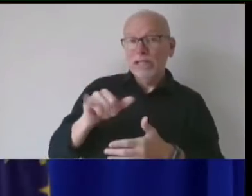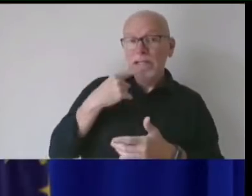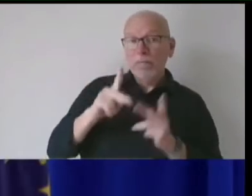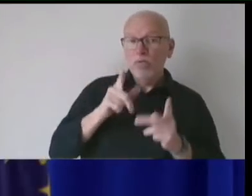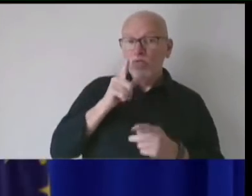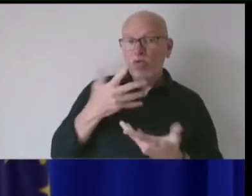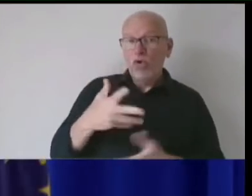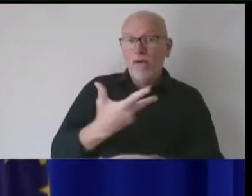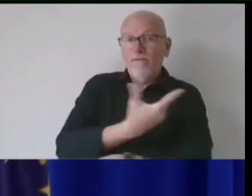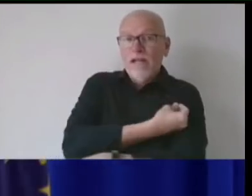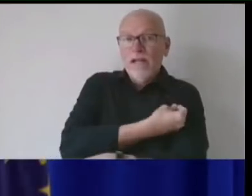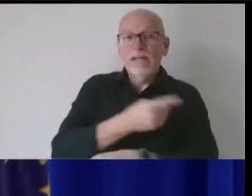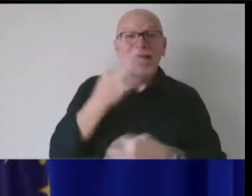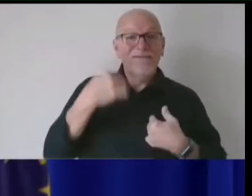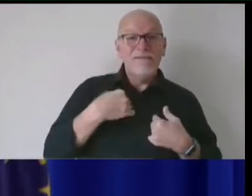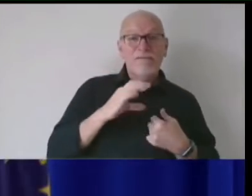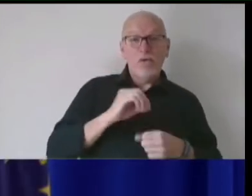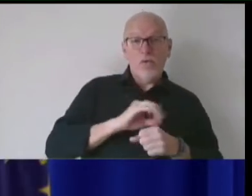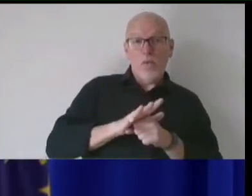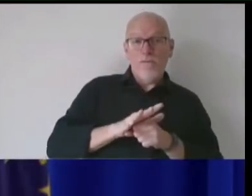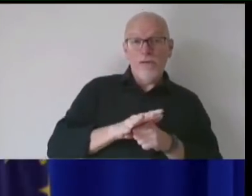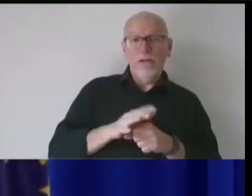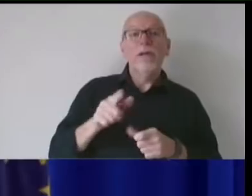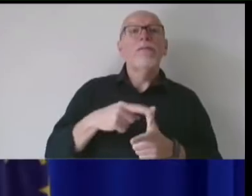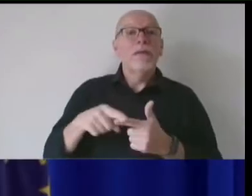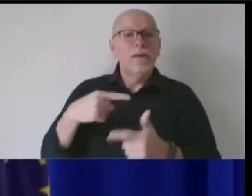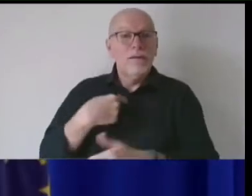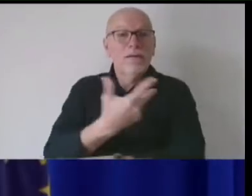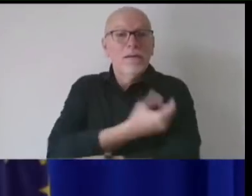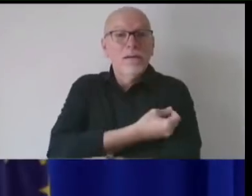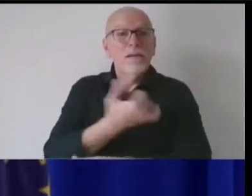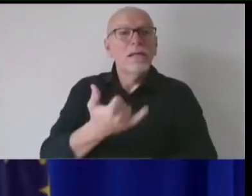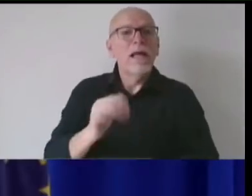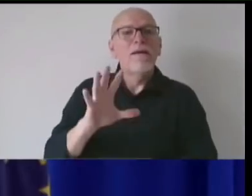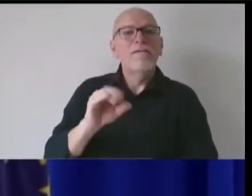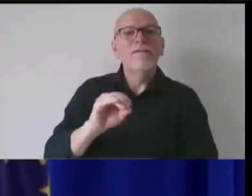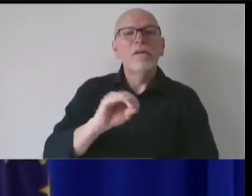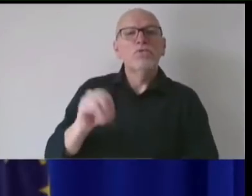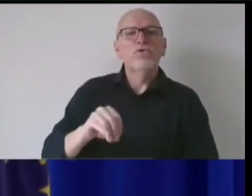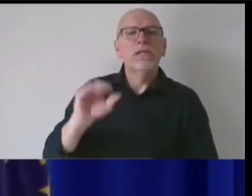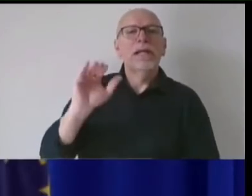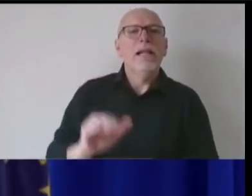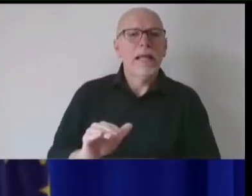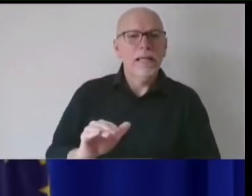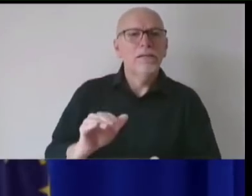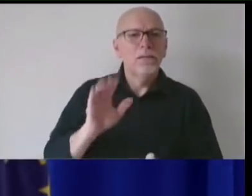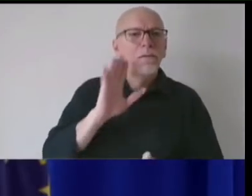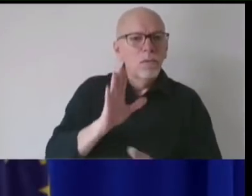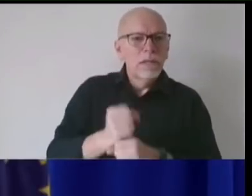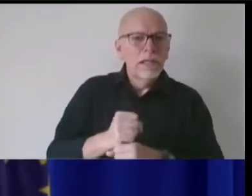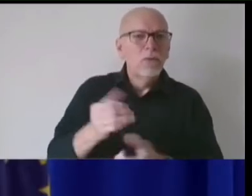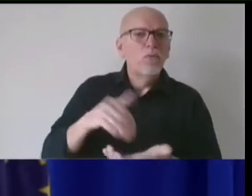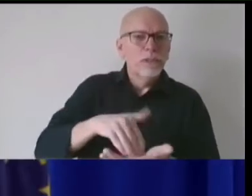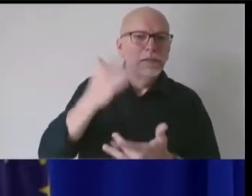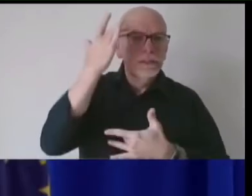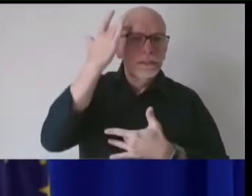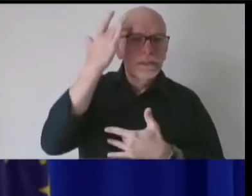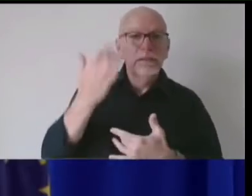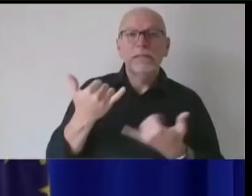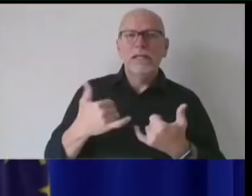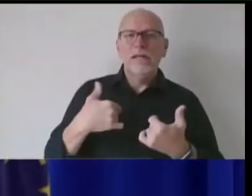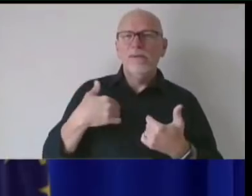vaccinated after they had COVID had a 50% less chance of getting a reinfection. And right now we have just